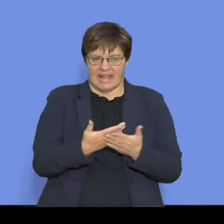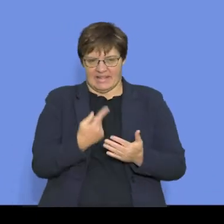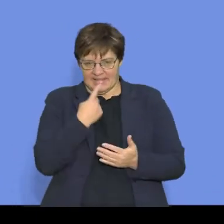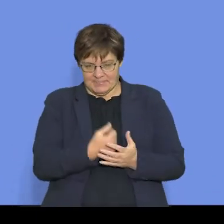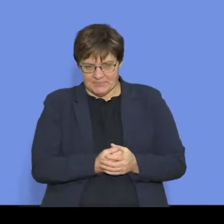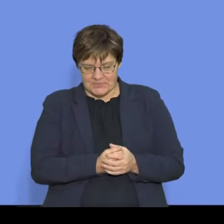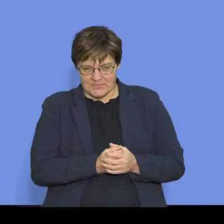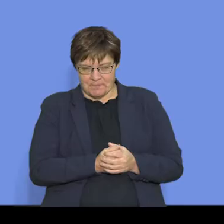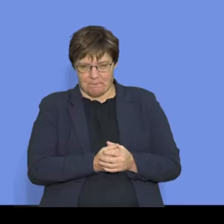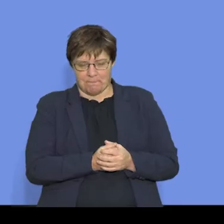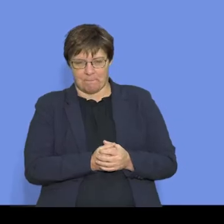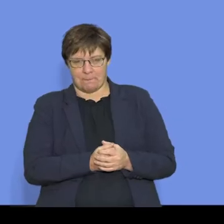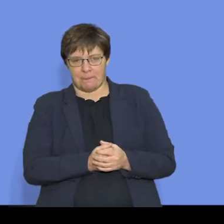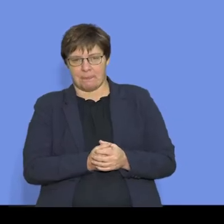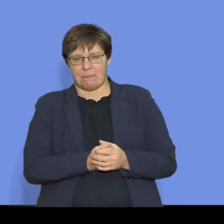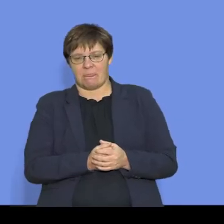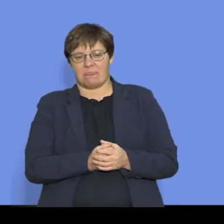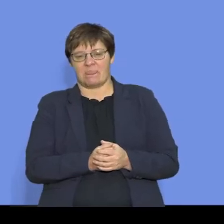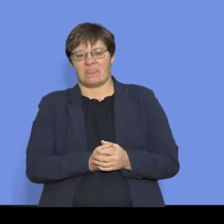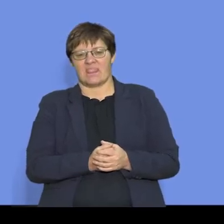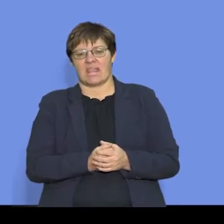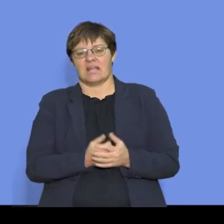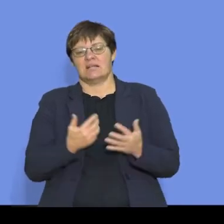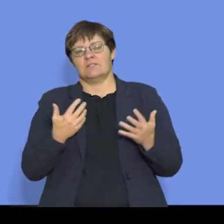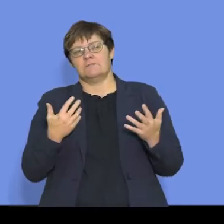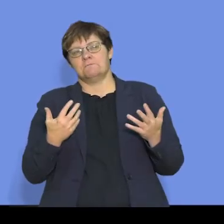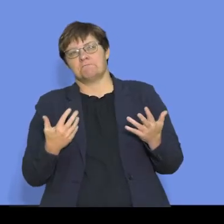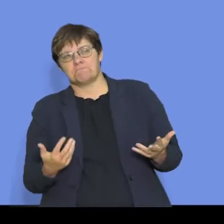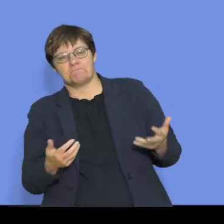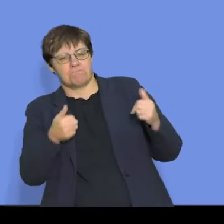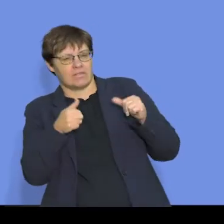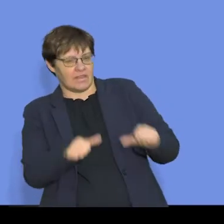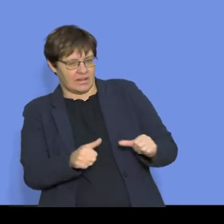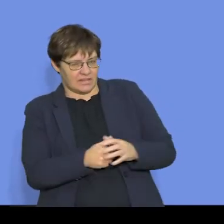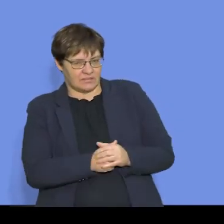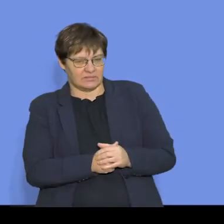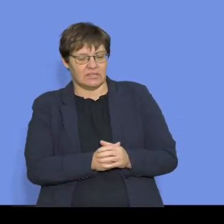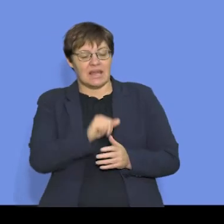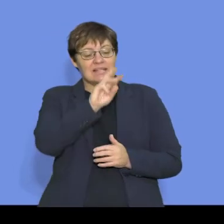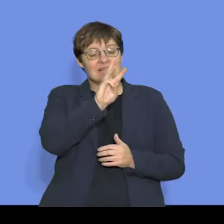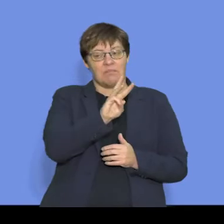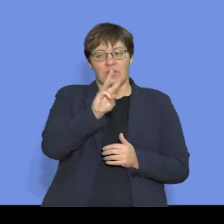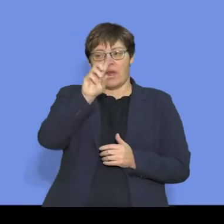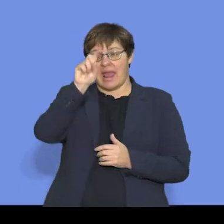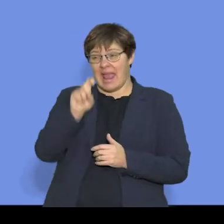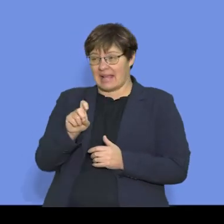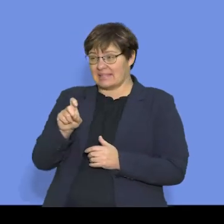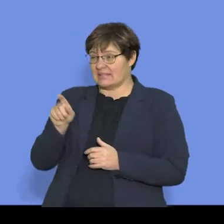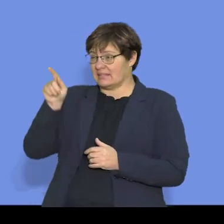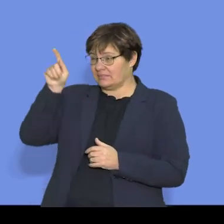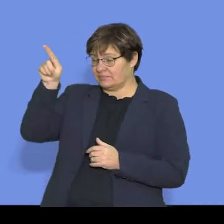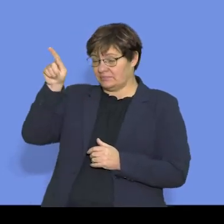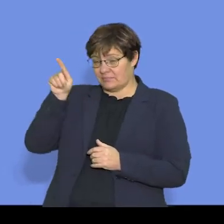same age? And then you would talk about having the same fossils. Then, W and X, that's those ones